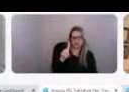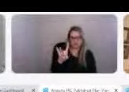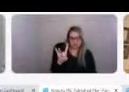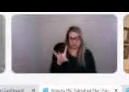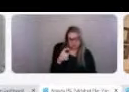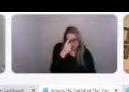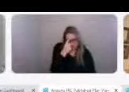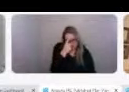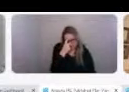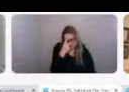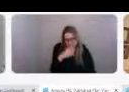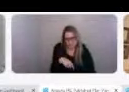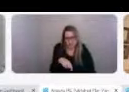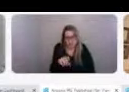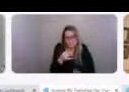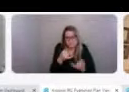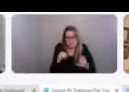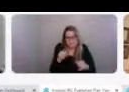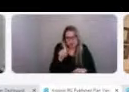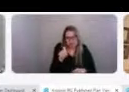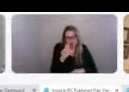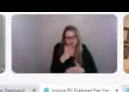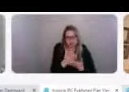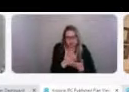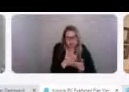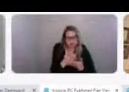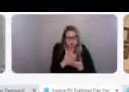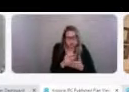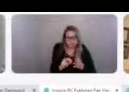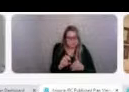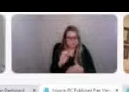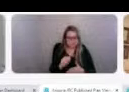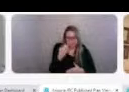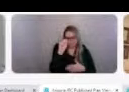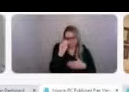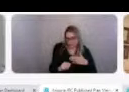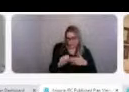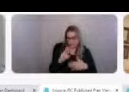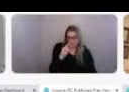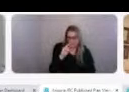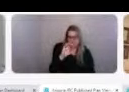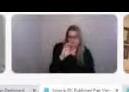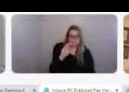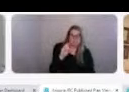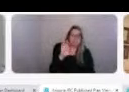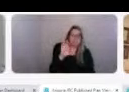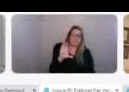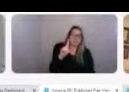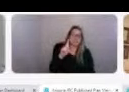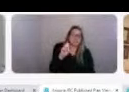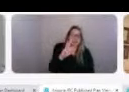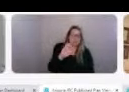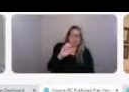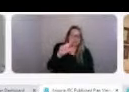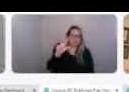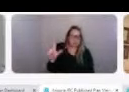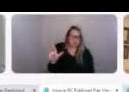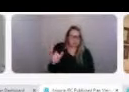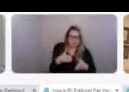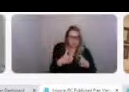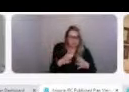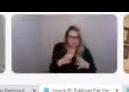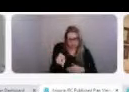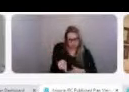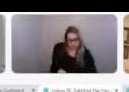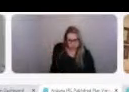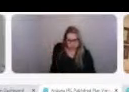uh the the boundary there should stop it no further south than mcdowell road um and we should